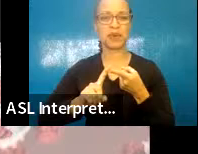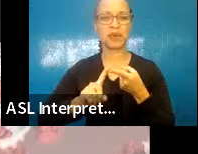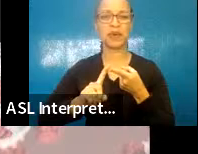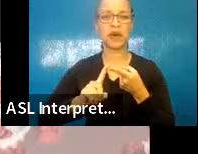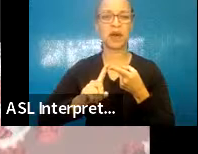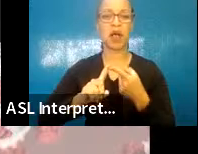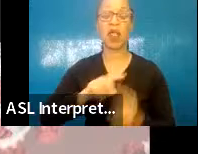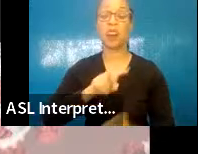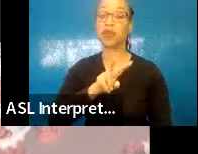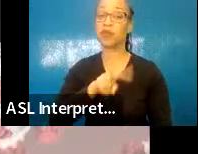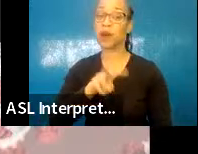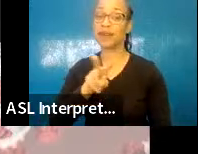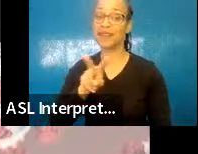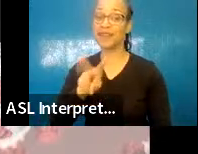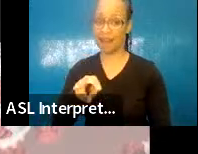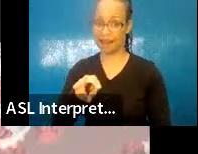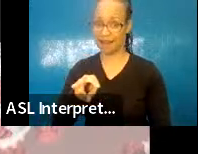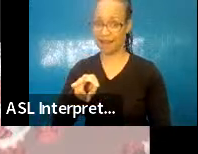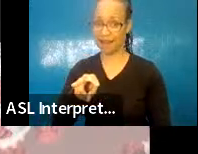22nd